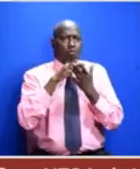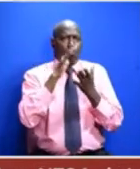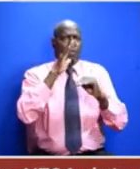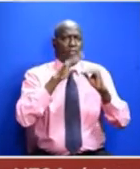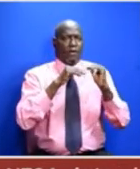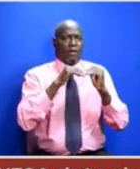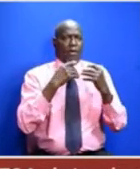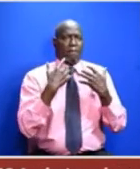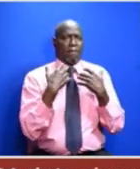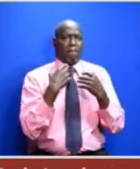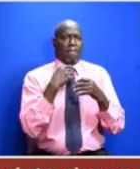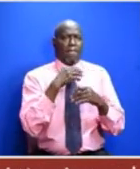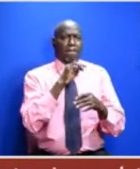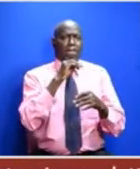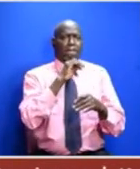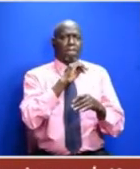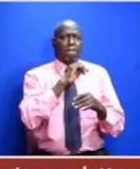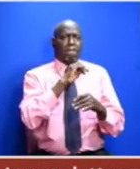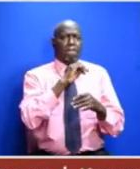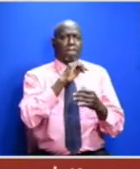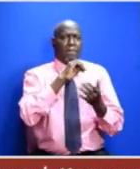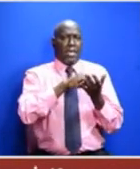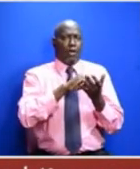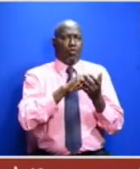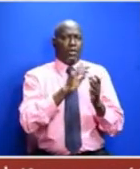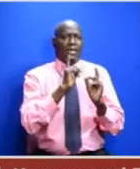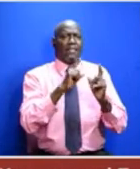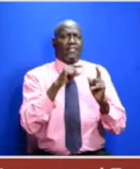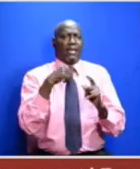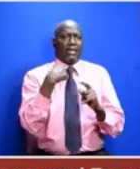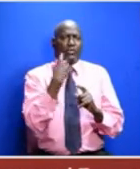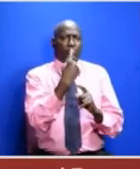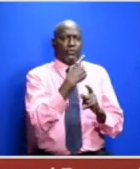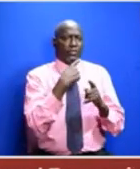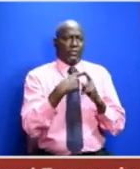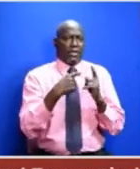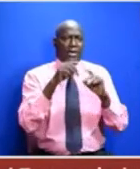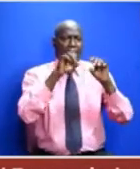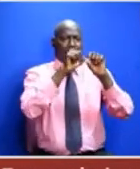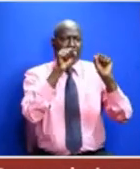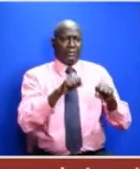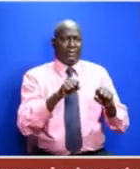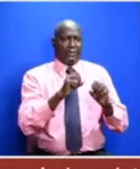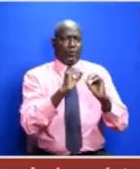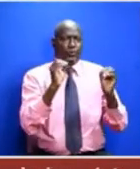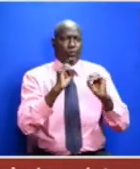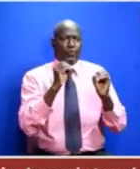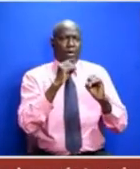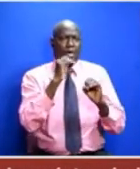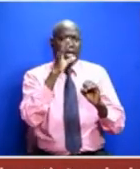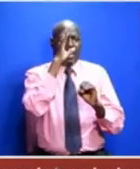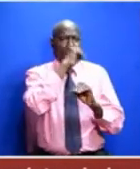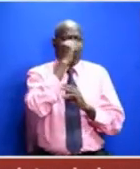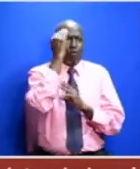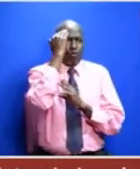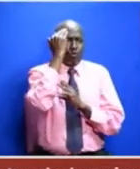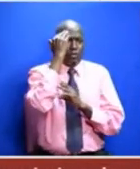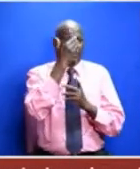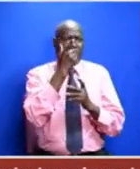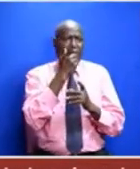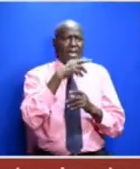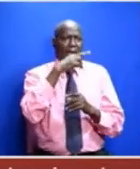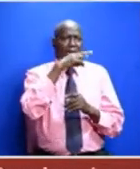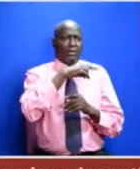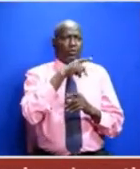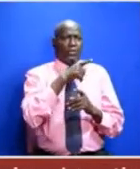1 million deaths each year. Climate change, growing population, outdated infrastructure, lack of knowledge, and wasteful